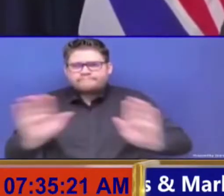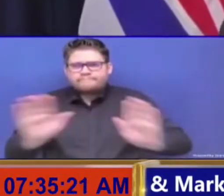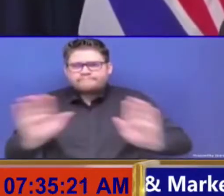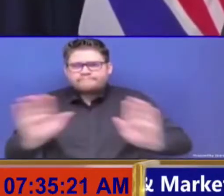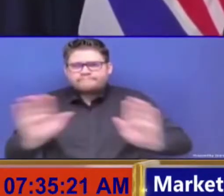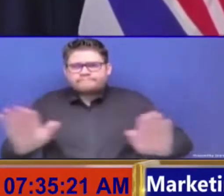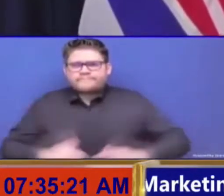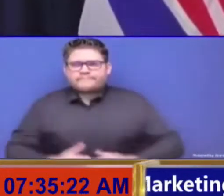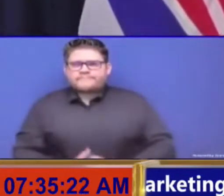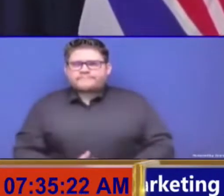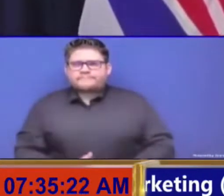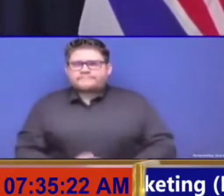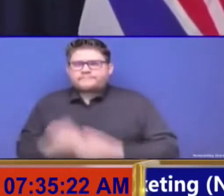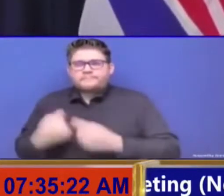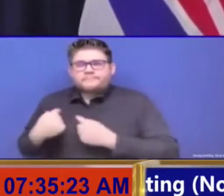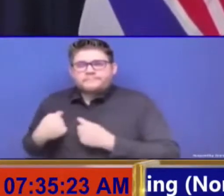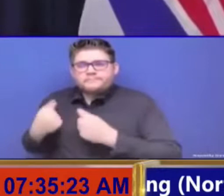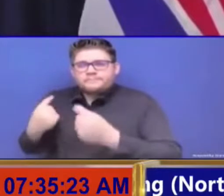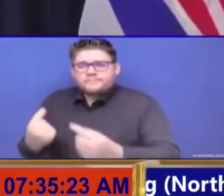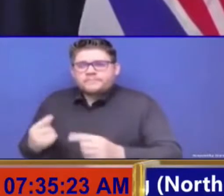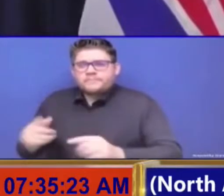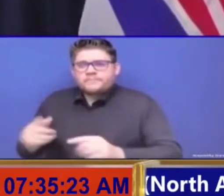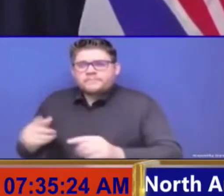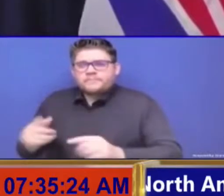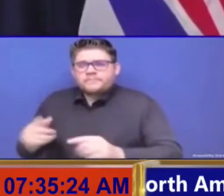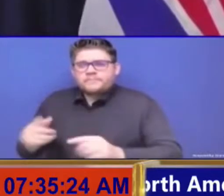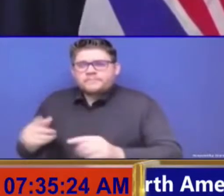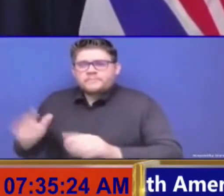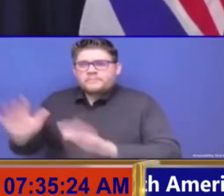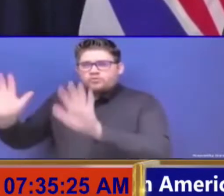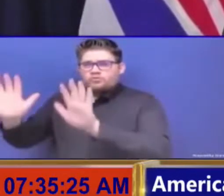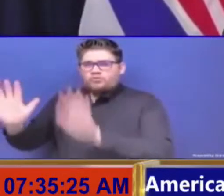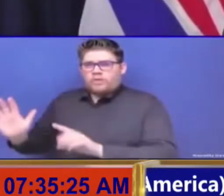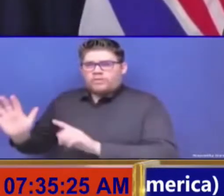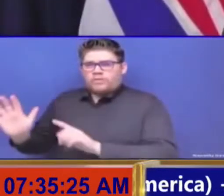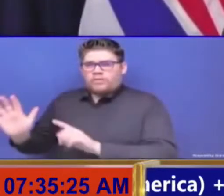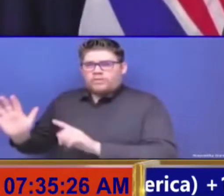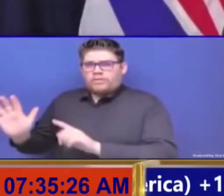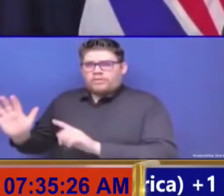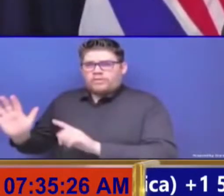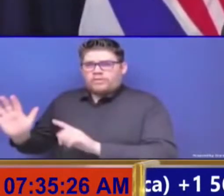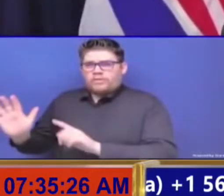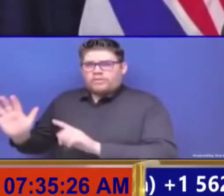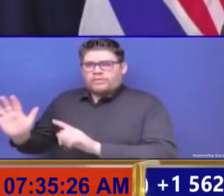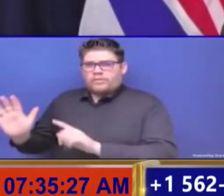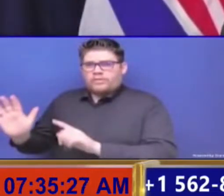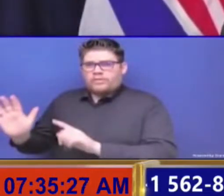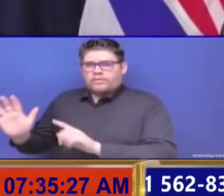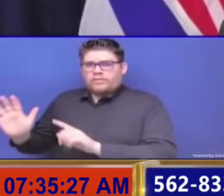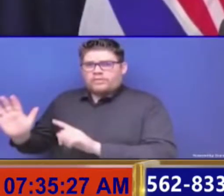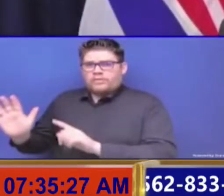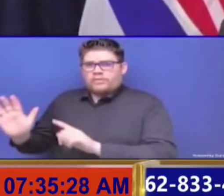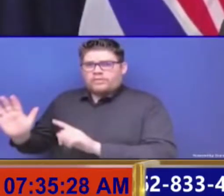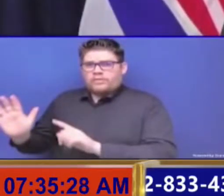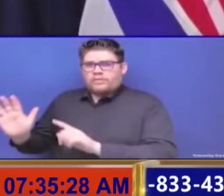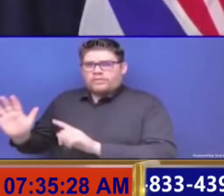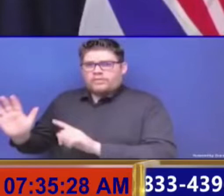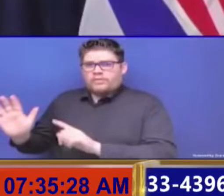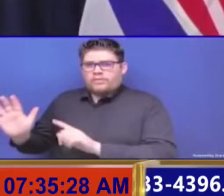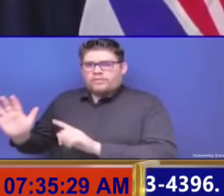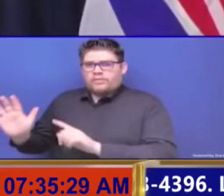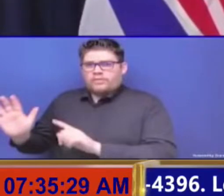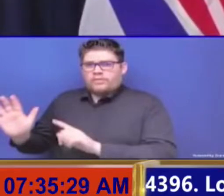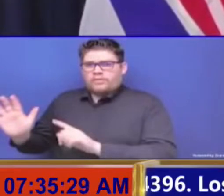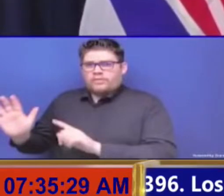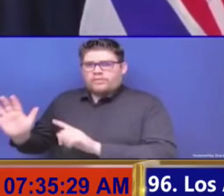to thank British Columbians for their patience, but we need to stay the course for another 2 weeks until we have the Trans Mountain pipeline back